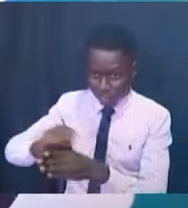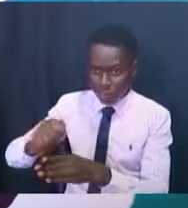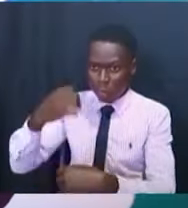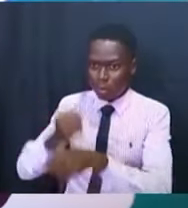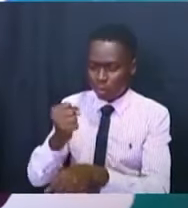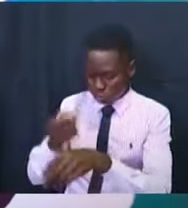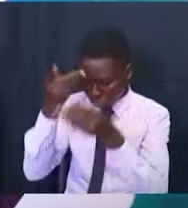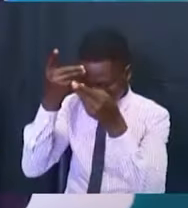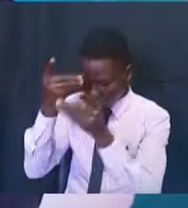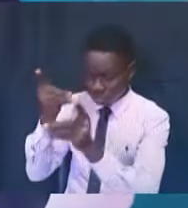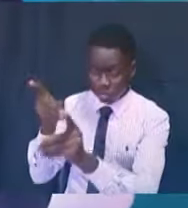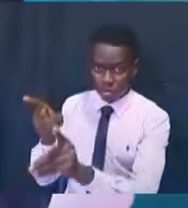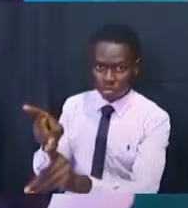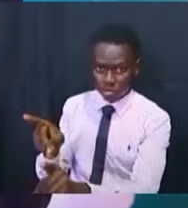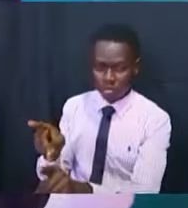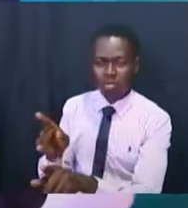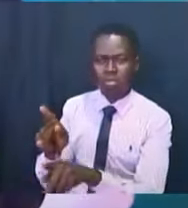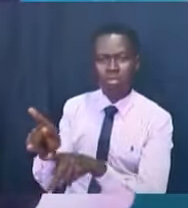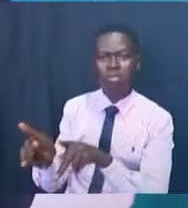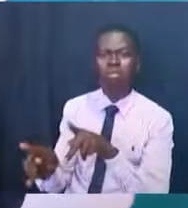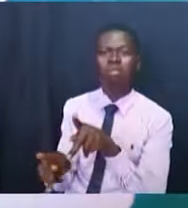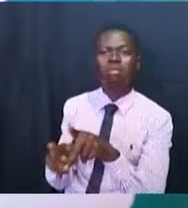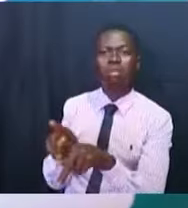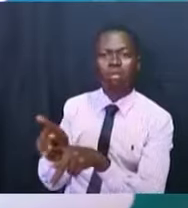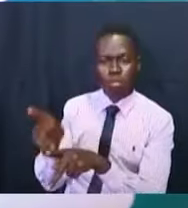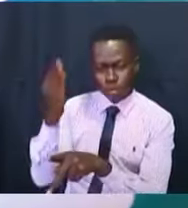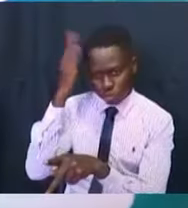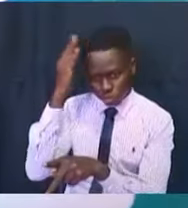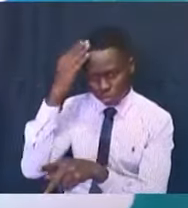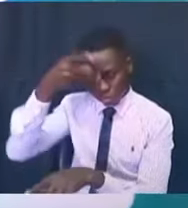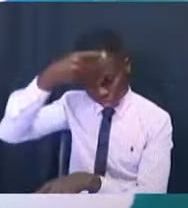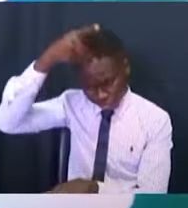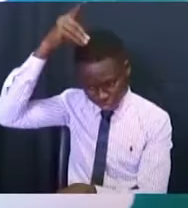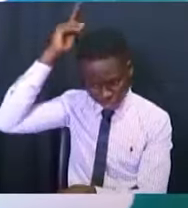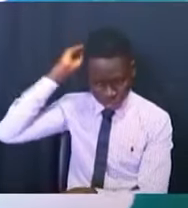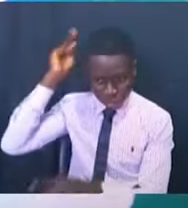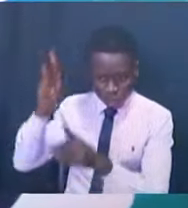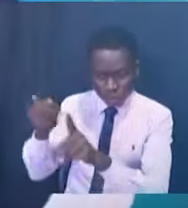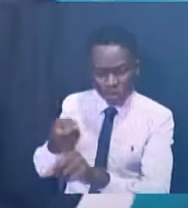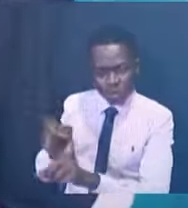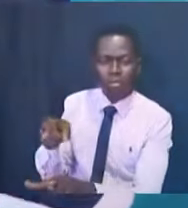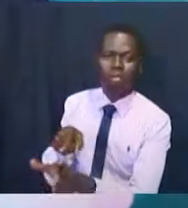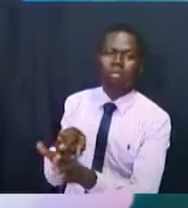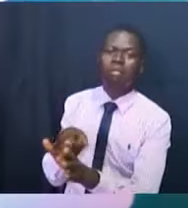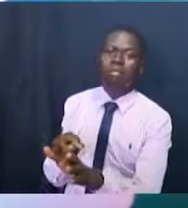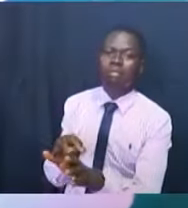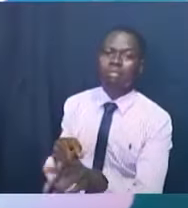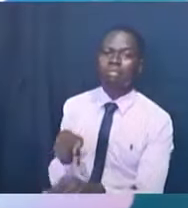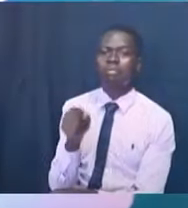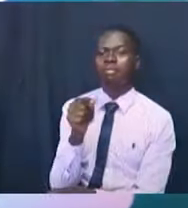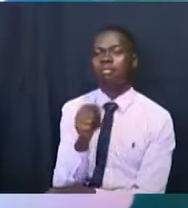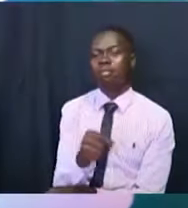firm decision. The people knew what he stood for. Right at the beginning of the training, you see,